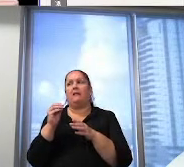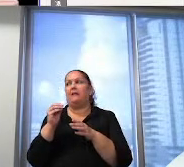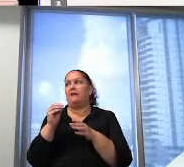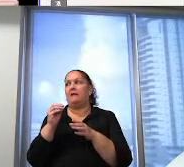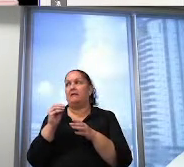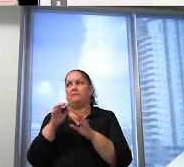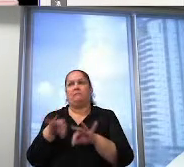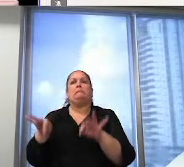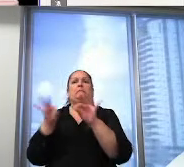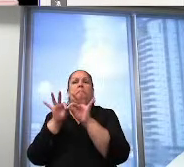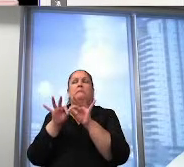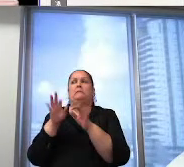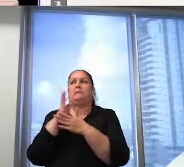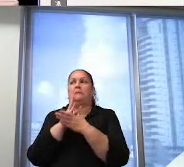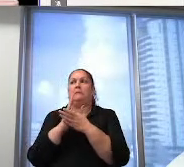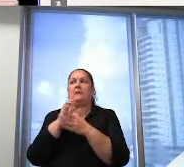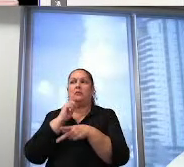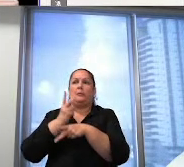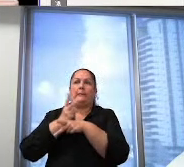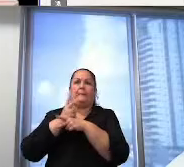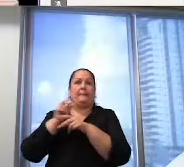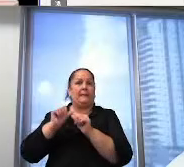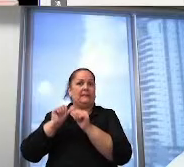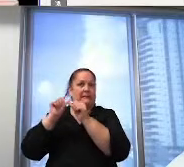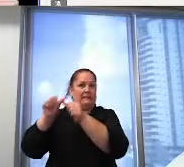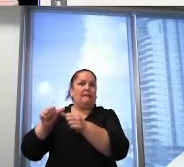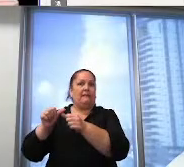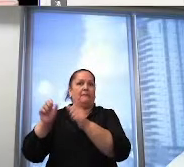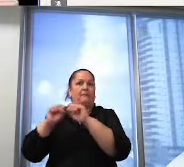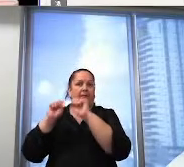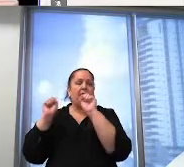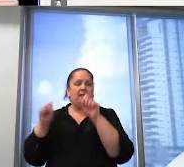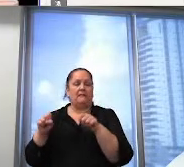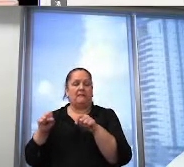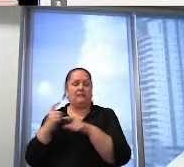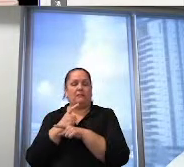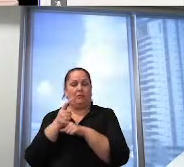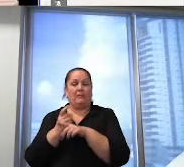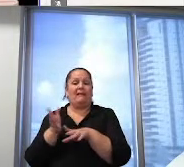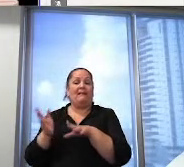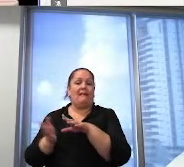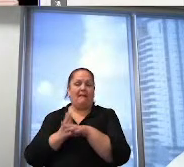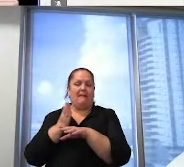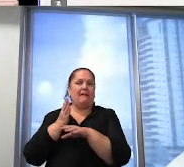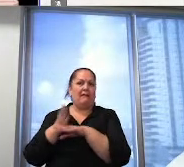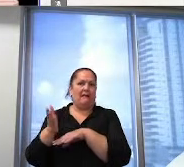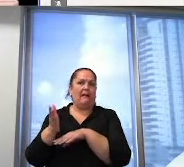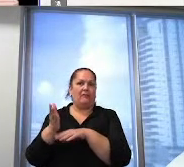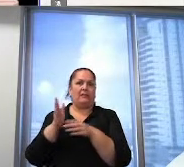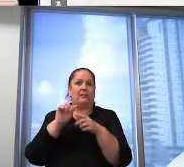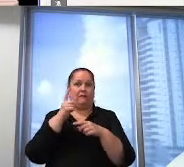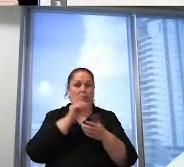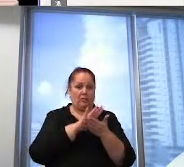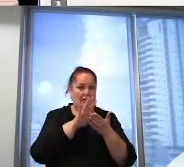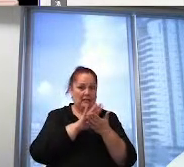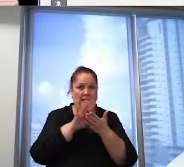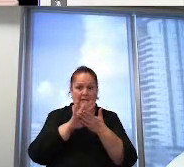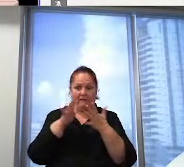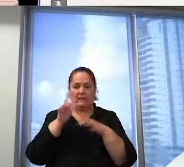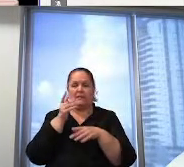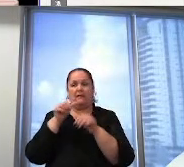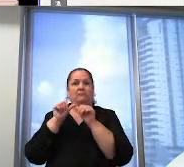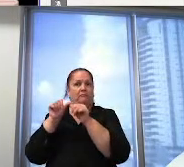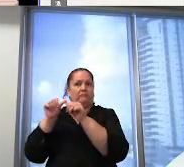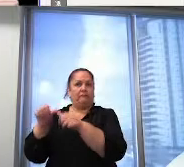very, very critical component of maintaining the system properly after the federal clearing